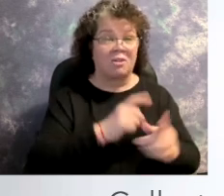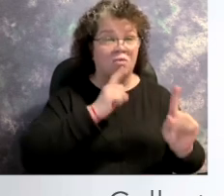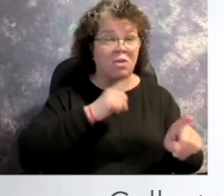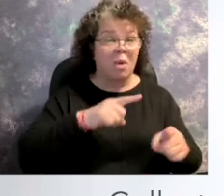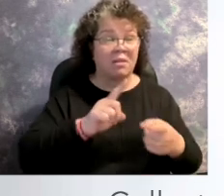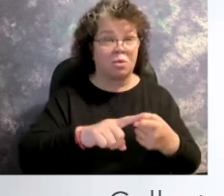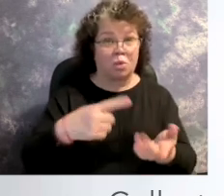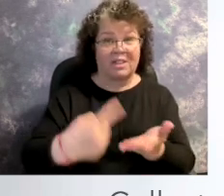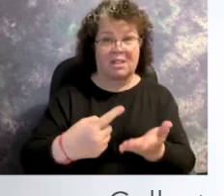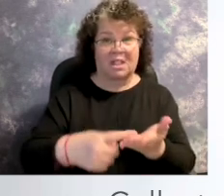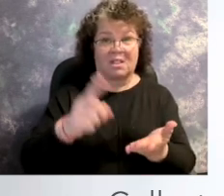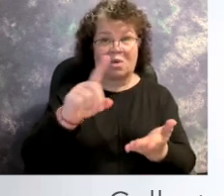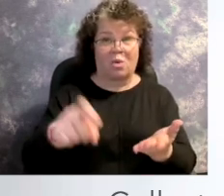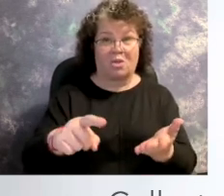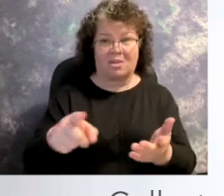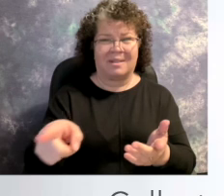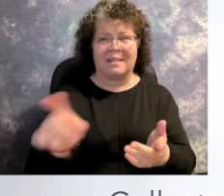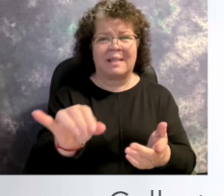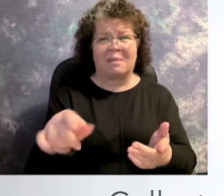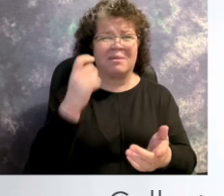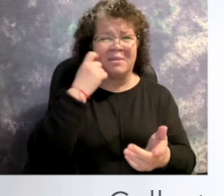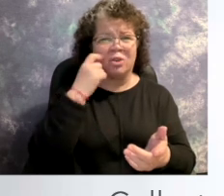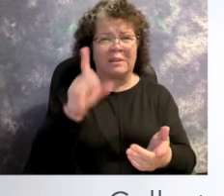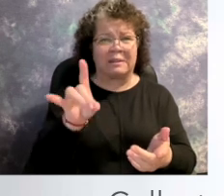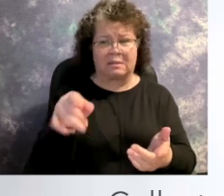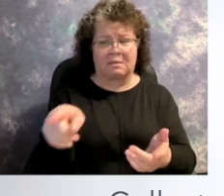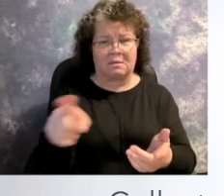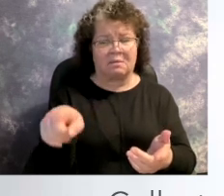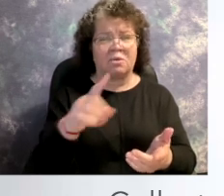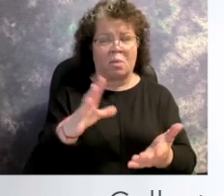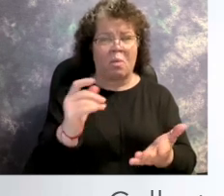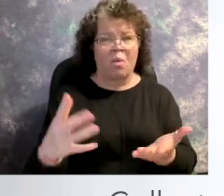discussion questions that we received tonight. We aim to